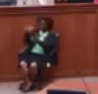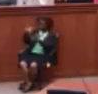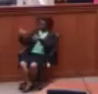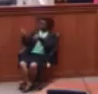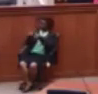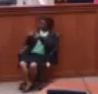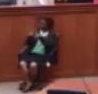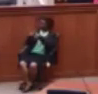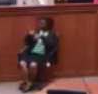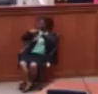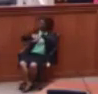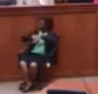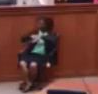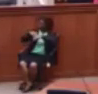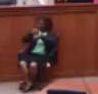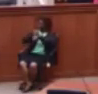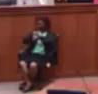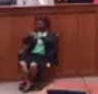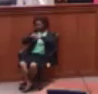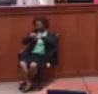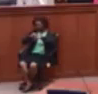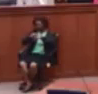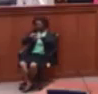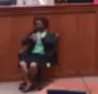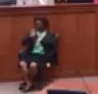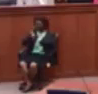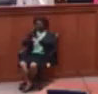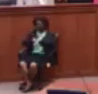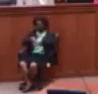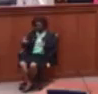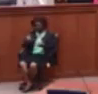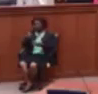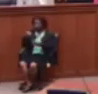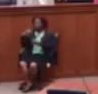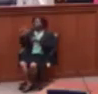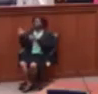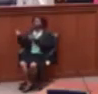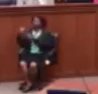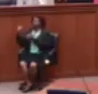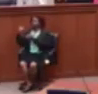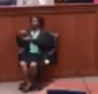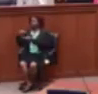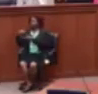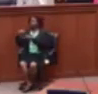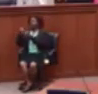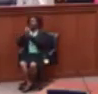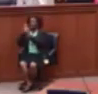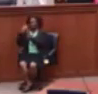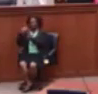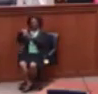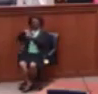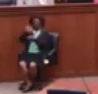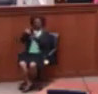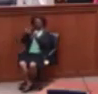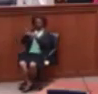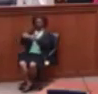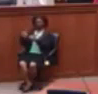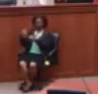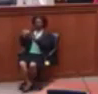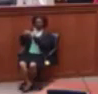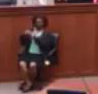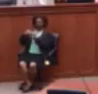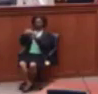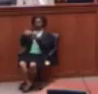etc. And so what the department is proposing in the blueprint to address that is that